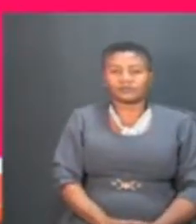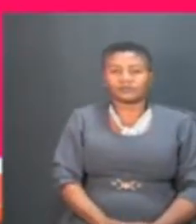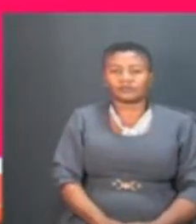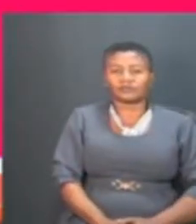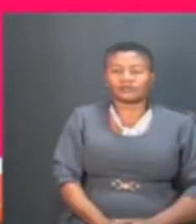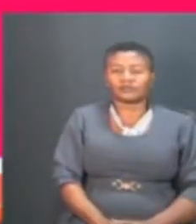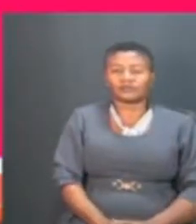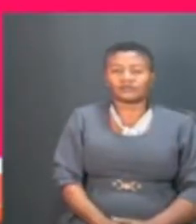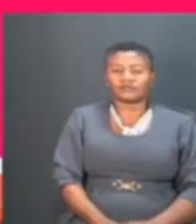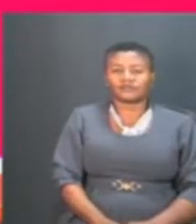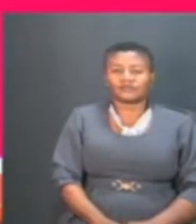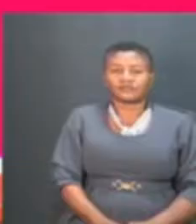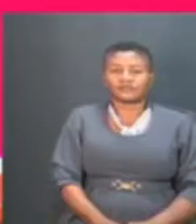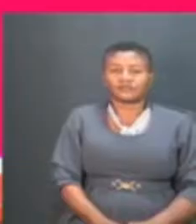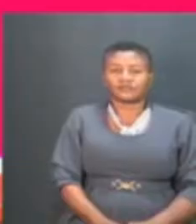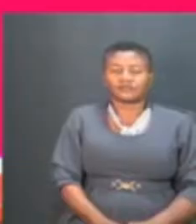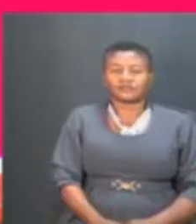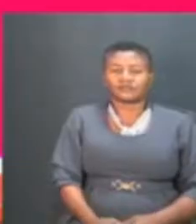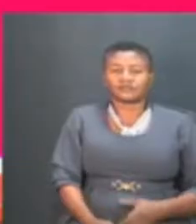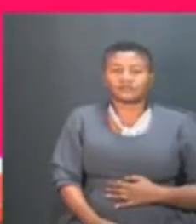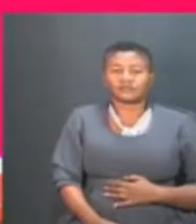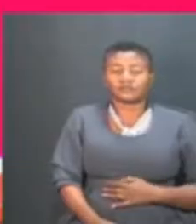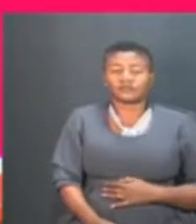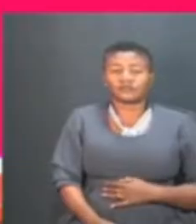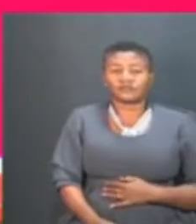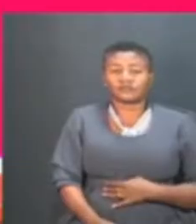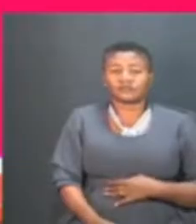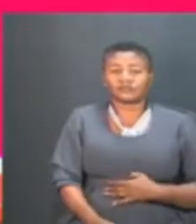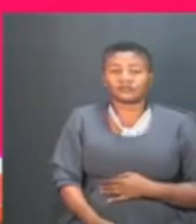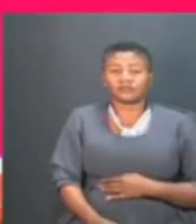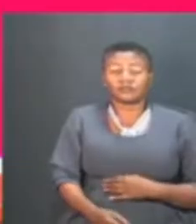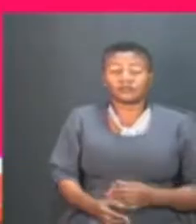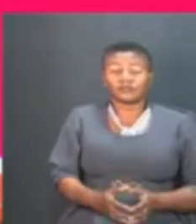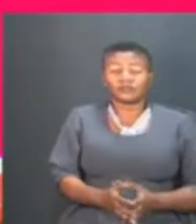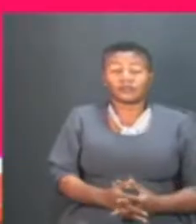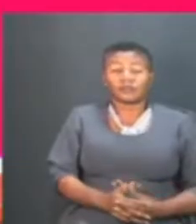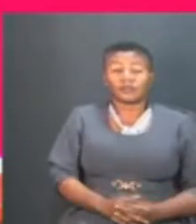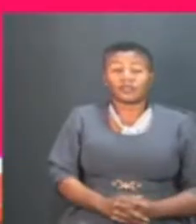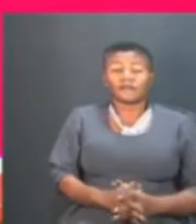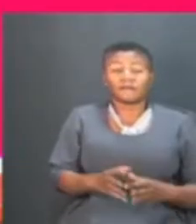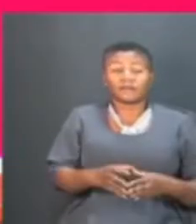Yes, Majority Chief Whip. Speaker,